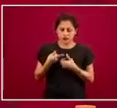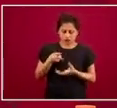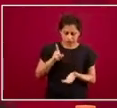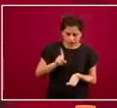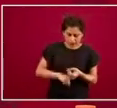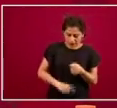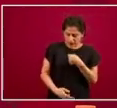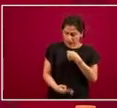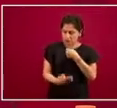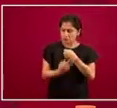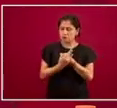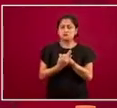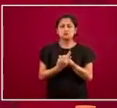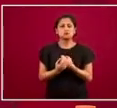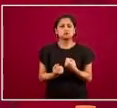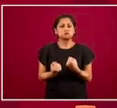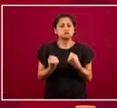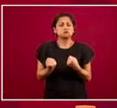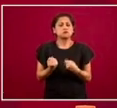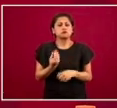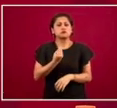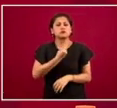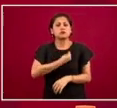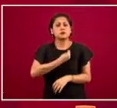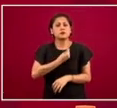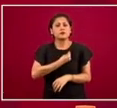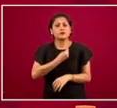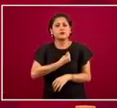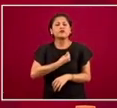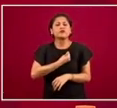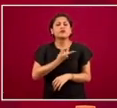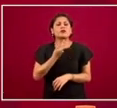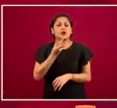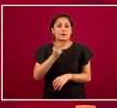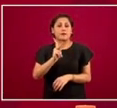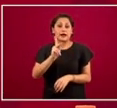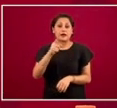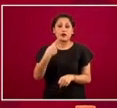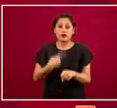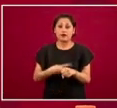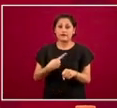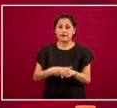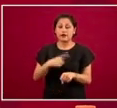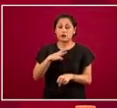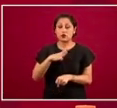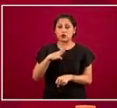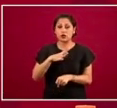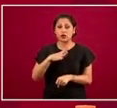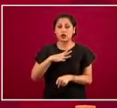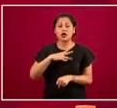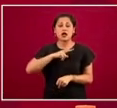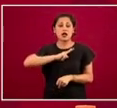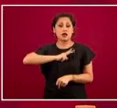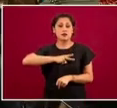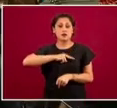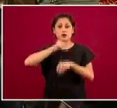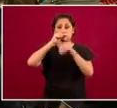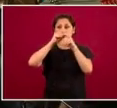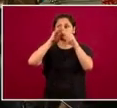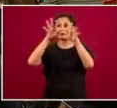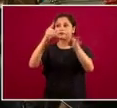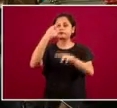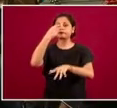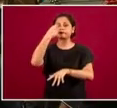mild that there are people who are propagating the virus, but they are not aware that they